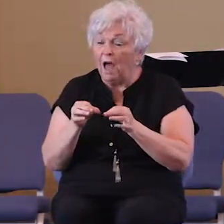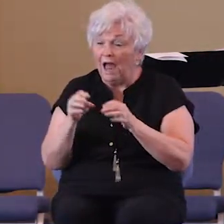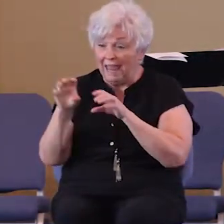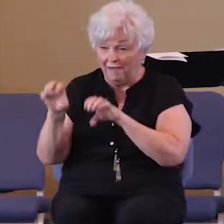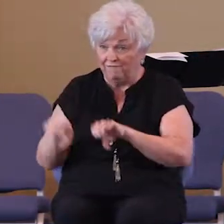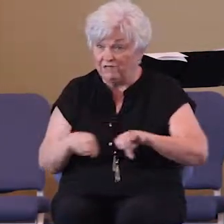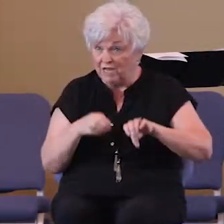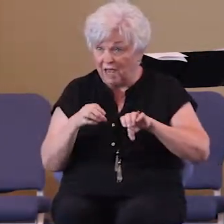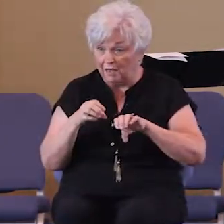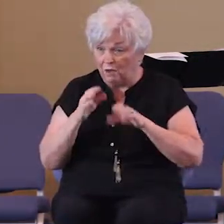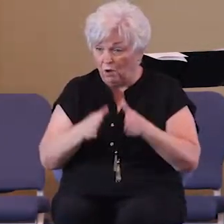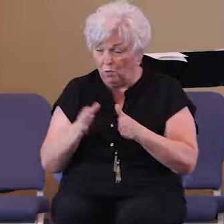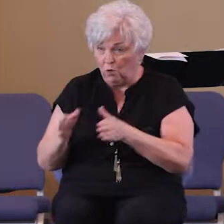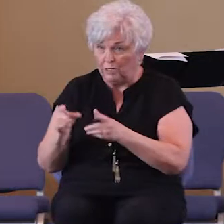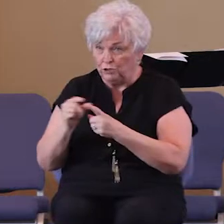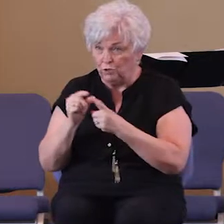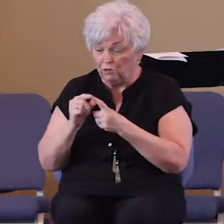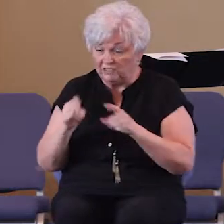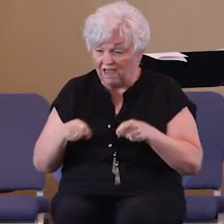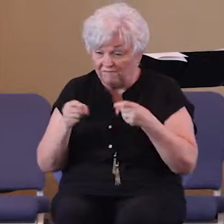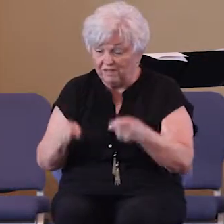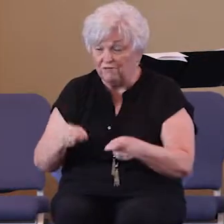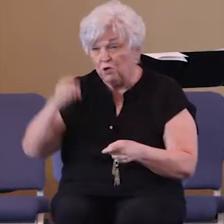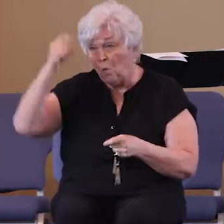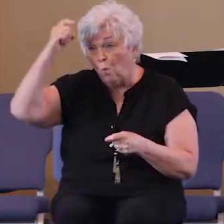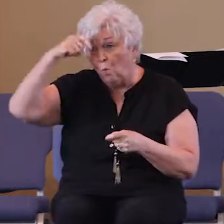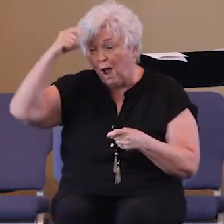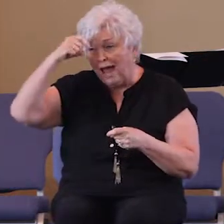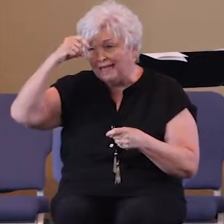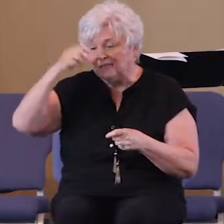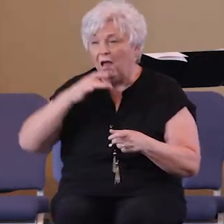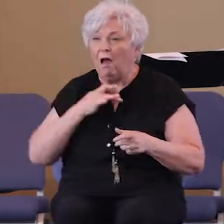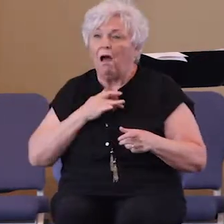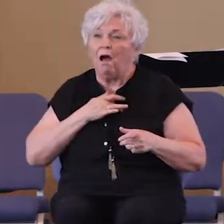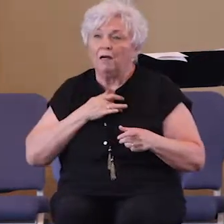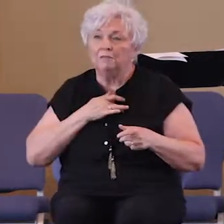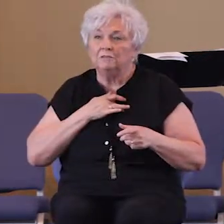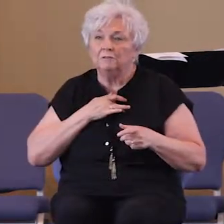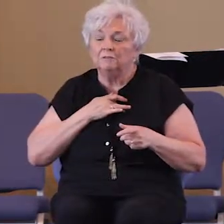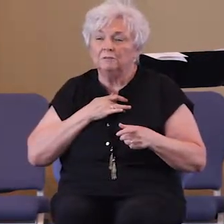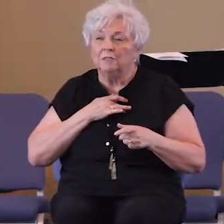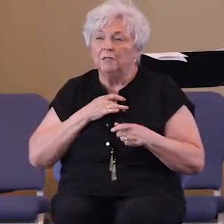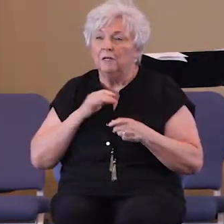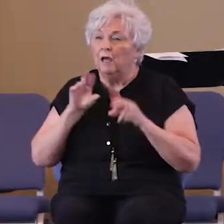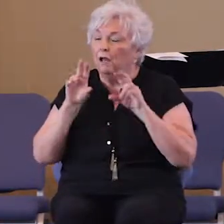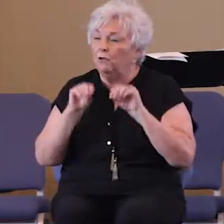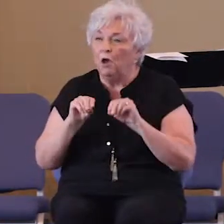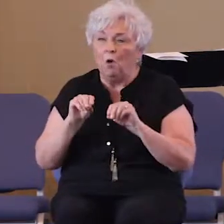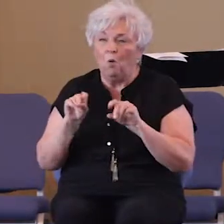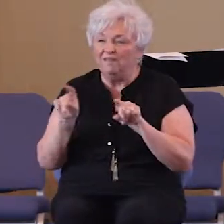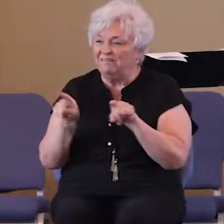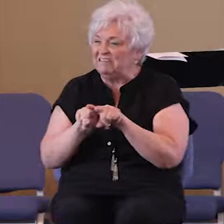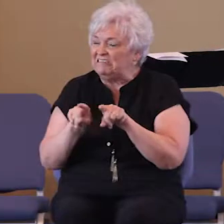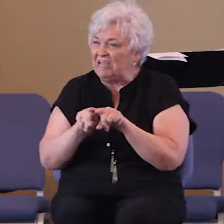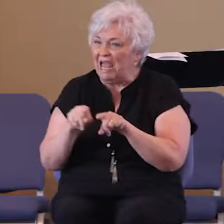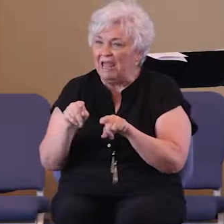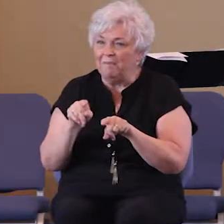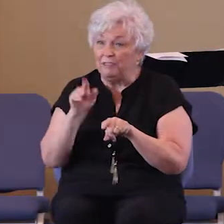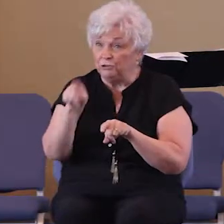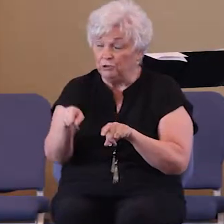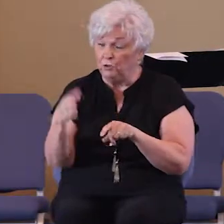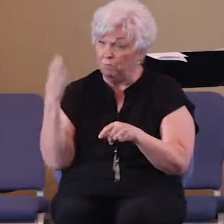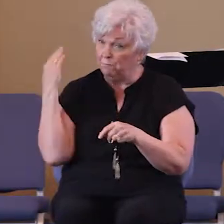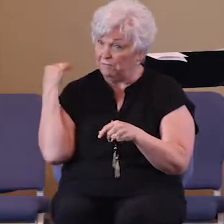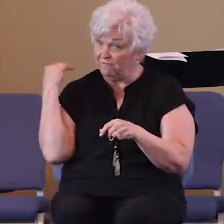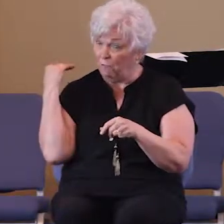words. Behold, I have given you a wise and discerning heart, so that there has been no one like you before you, nor shall